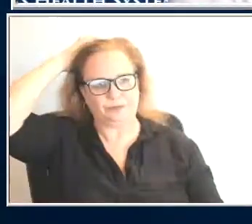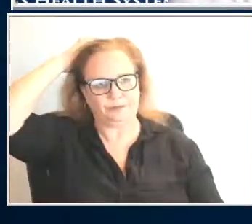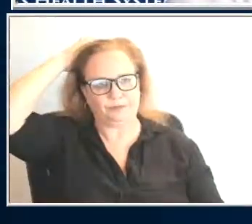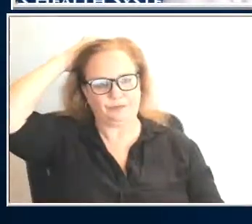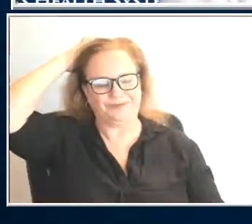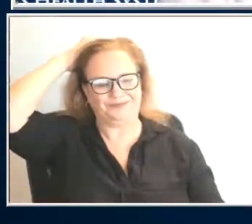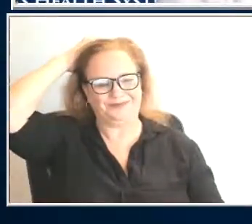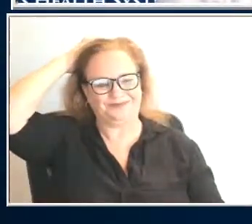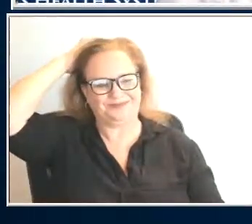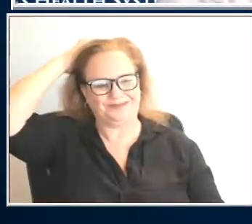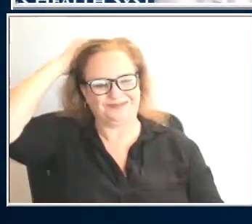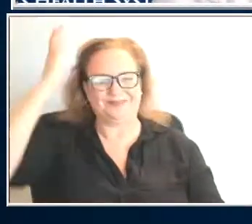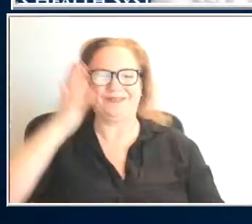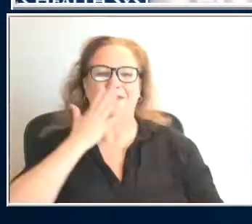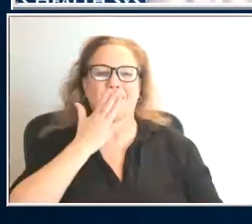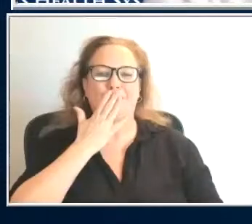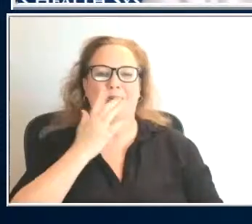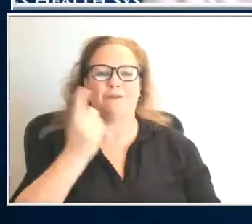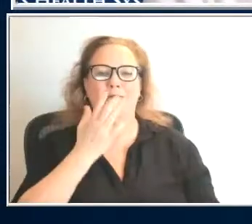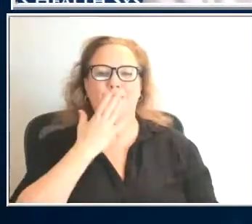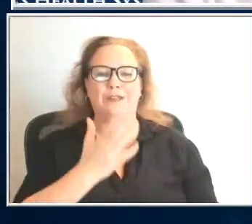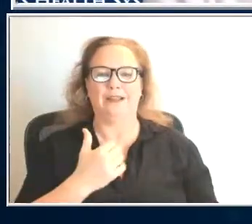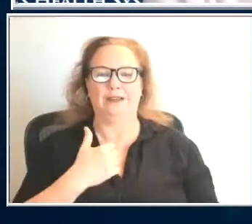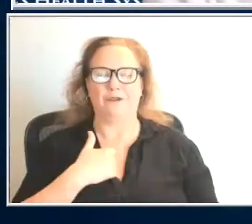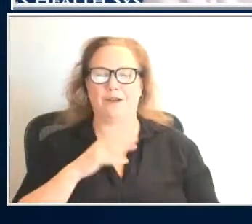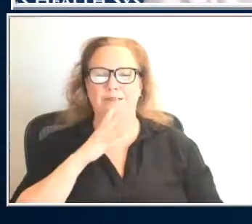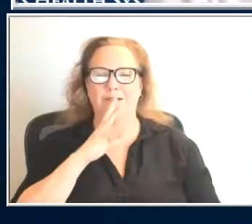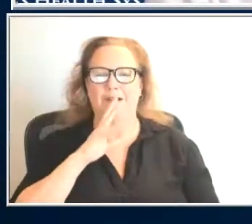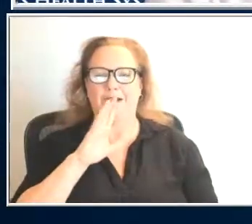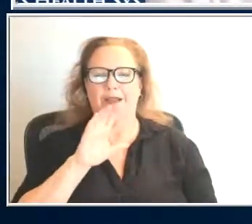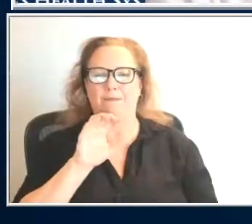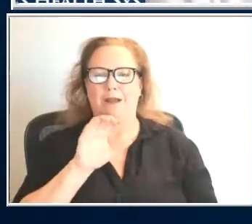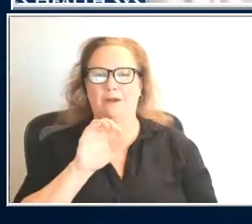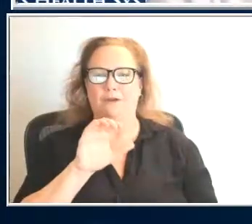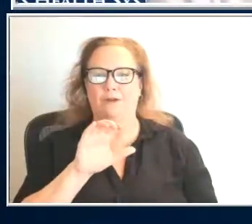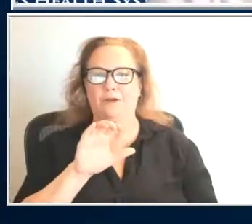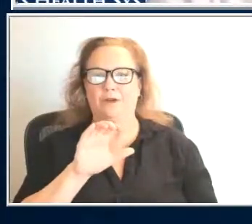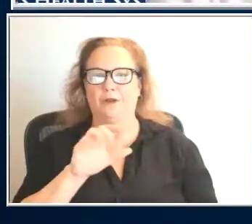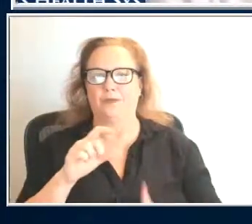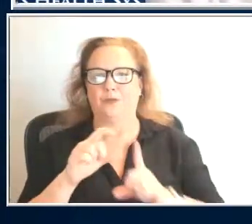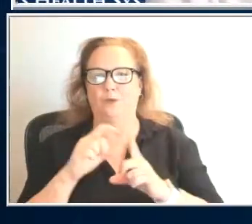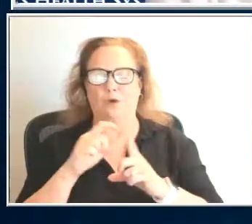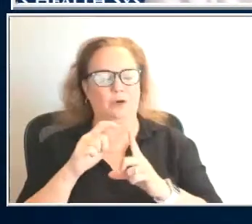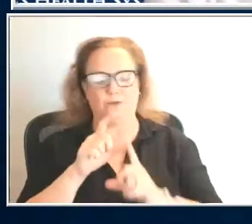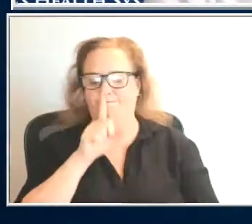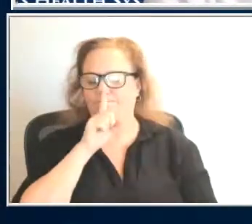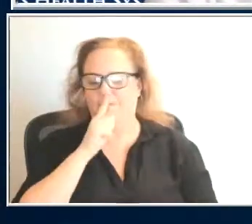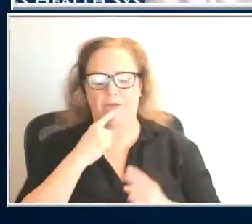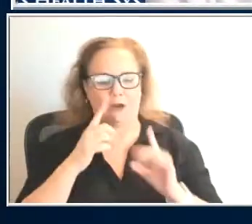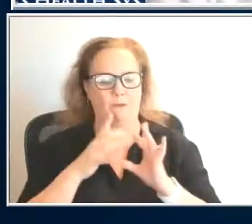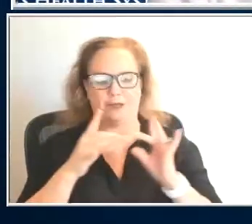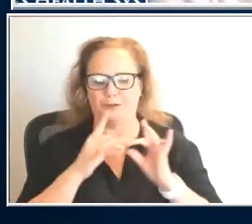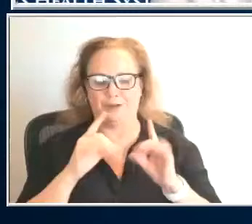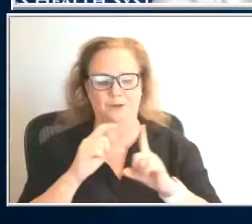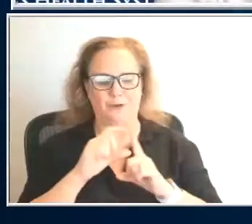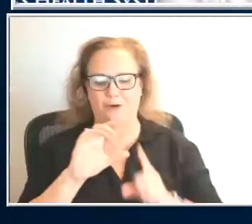you, sir. Always good to have you here, even if we're not talking about the word that shall not be named.